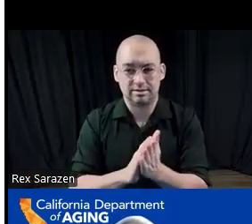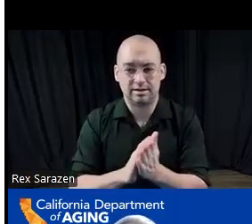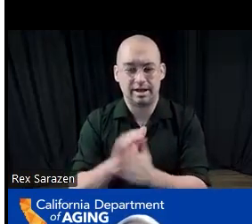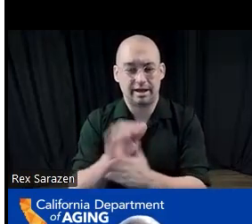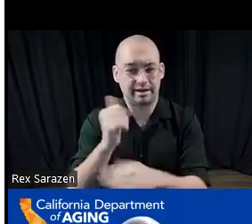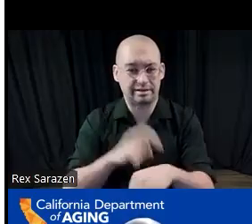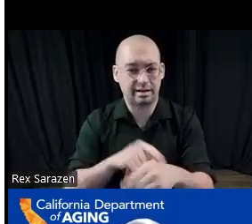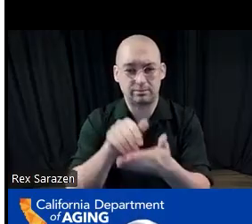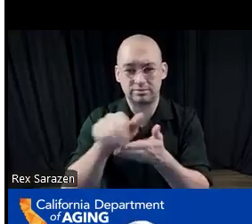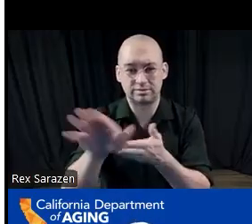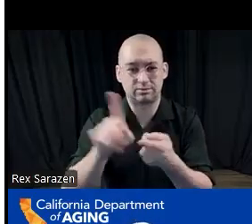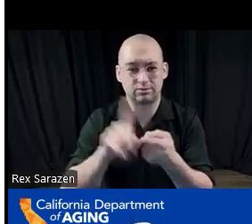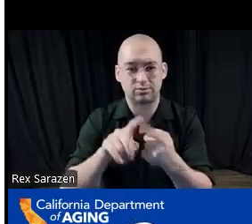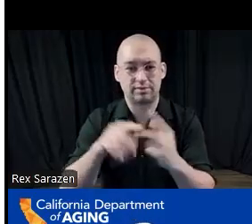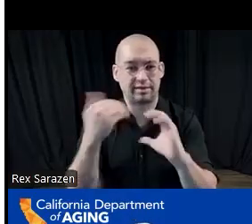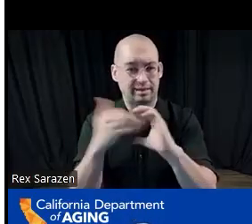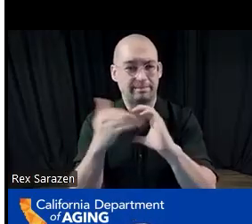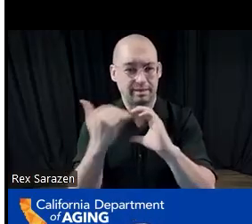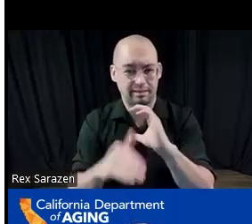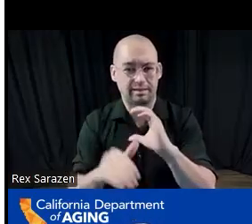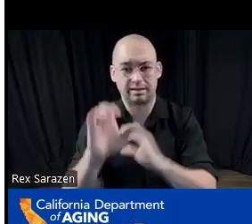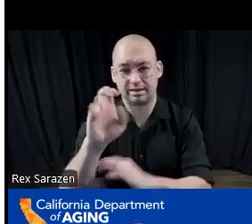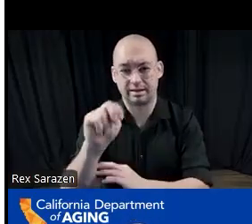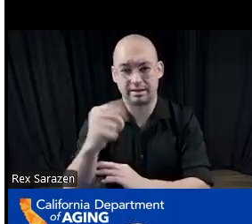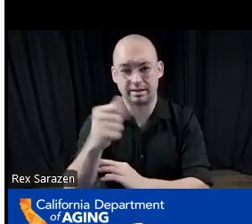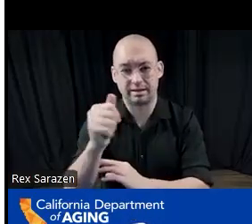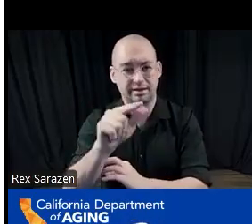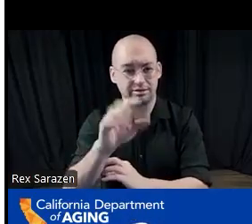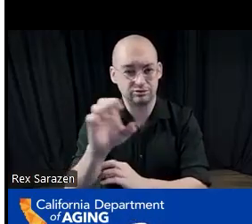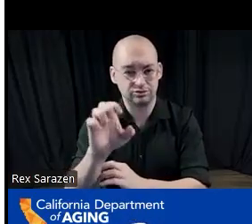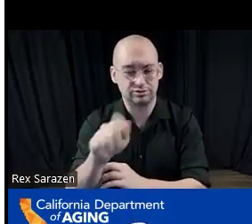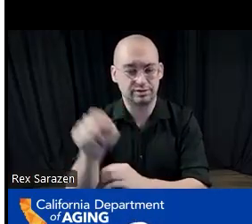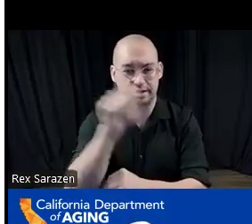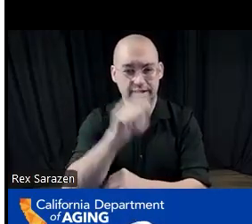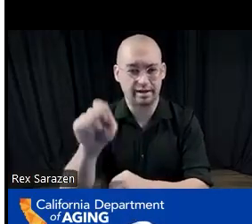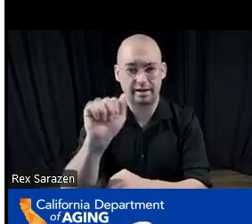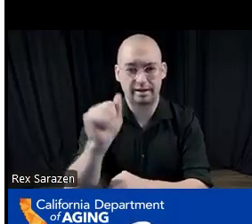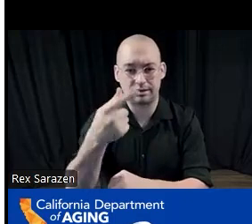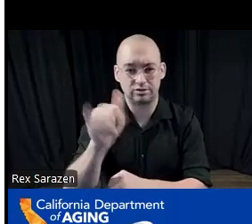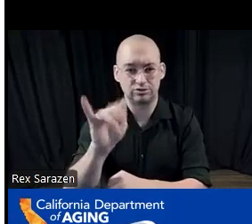to our Engage email box at engage, ENGAGE at